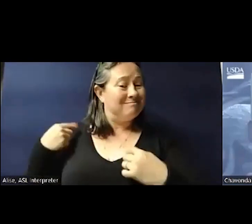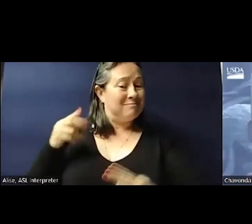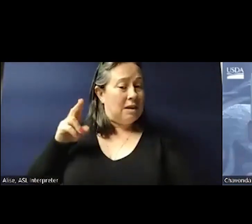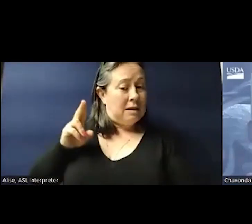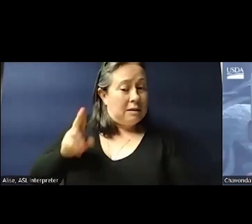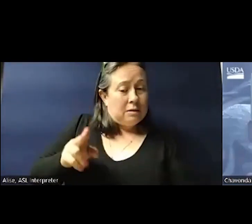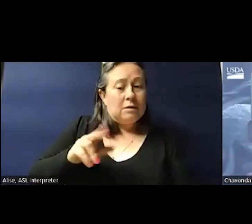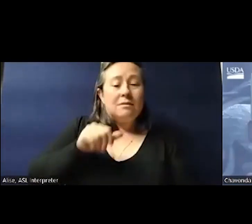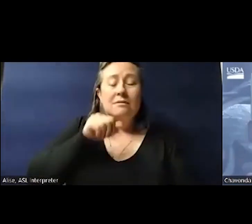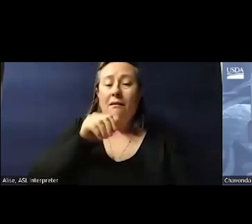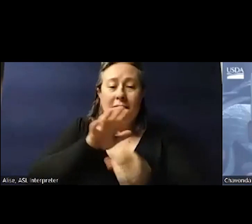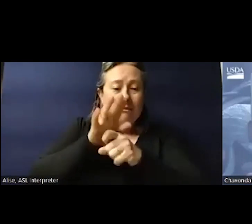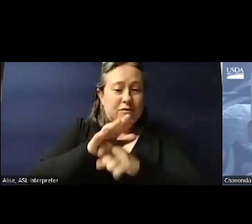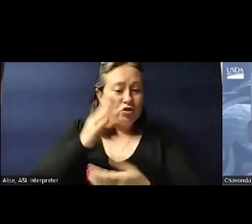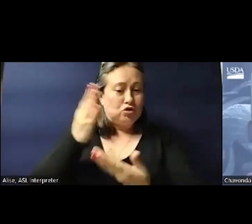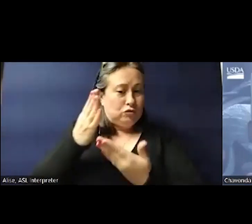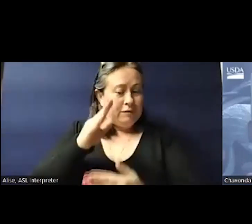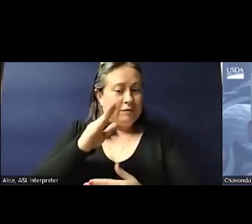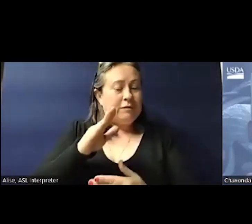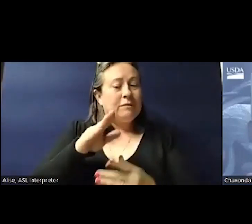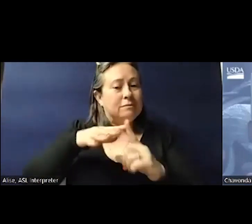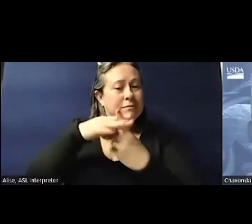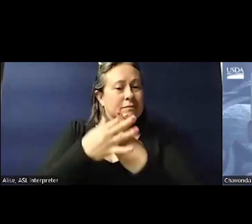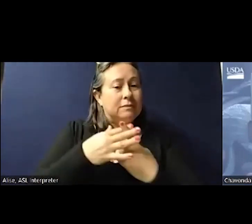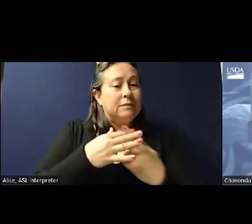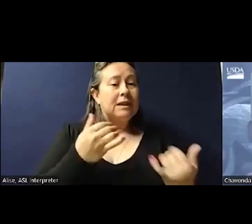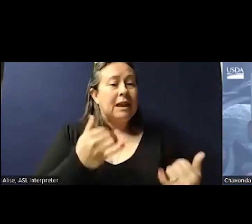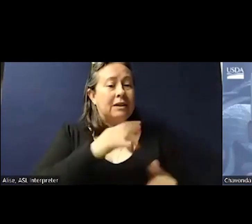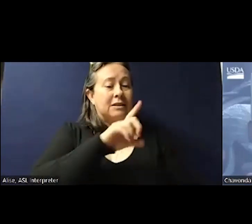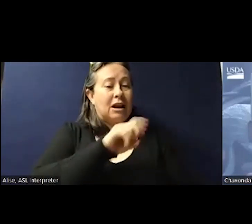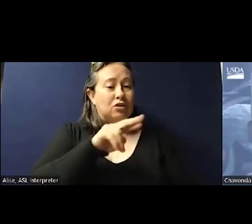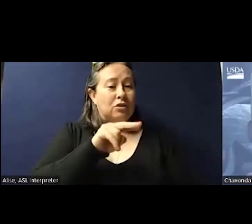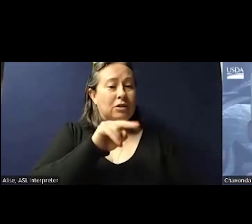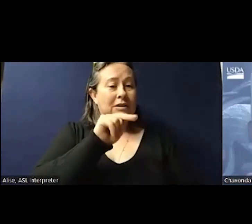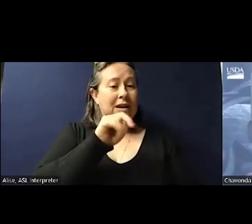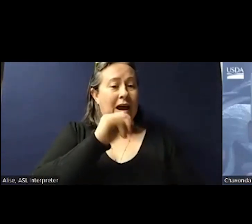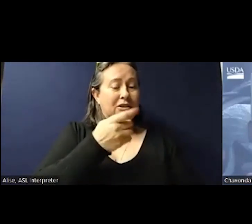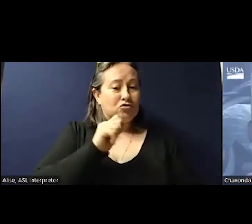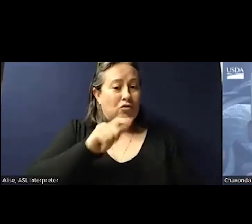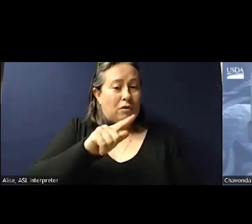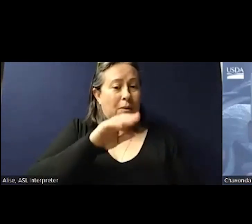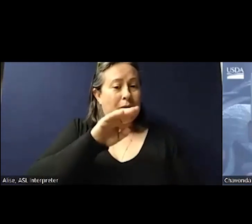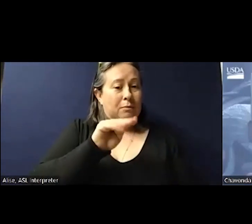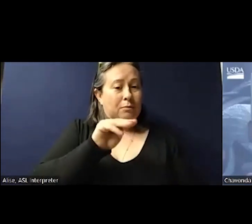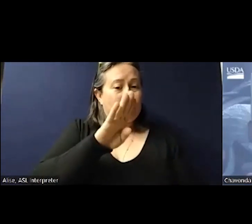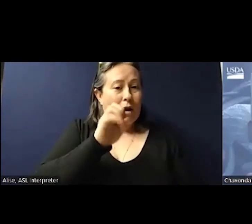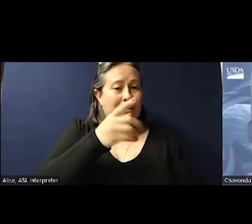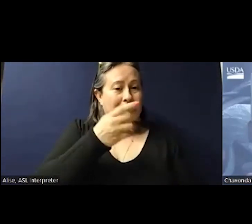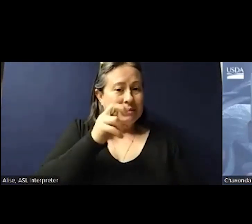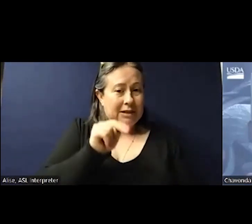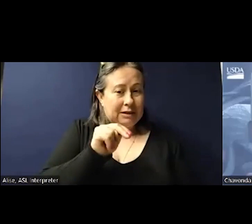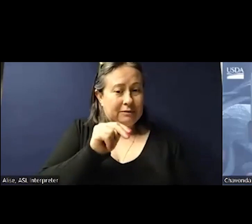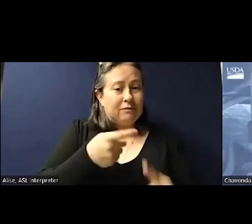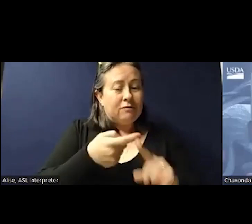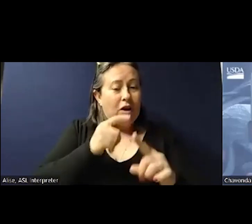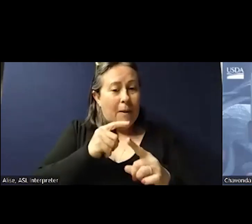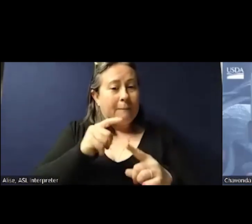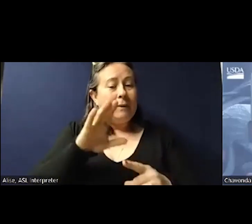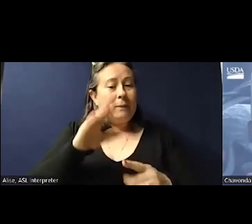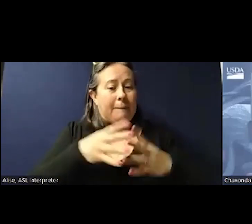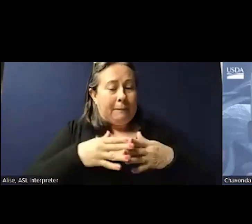populations. Joining us today are Dr. Nigel Brockton, Vice President of Research at the American Institute for Cancer